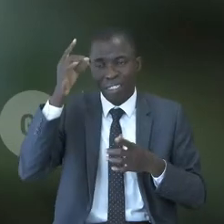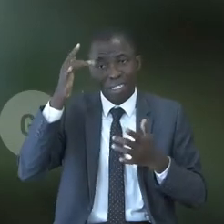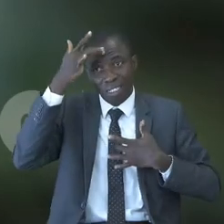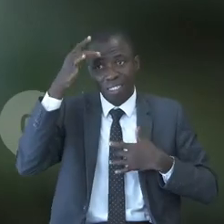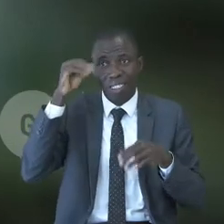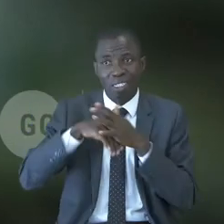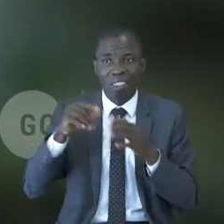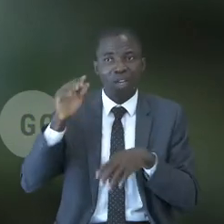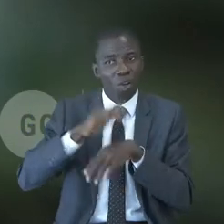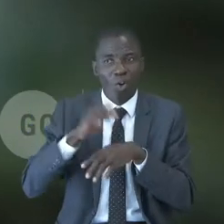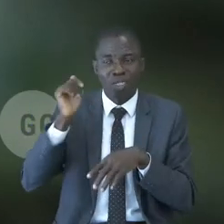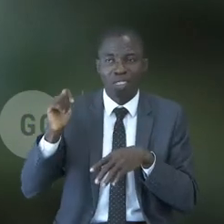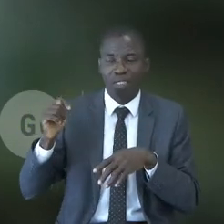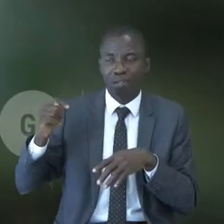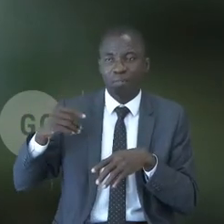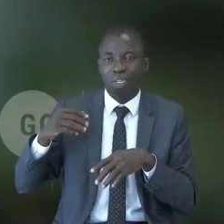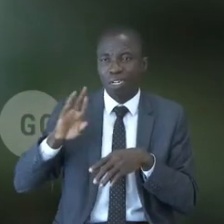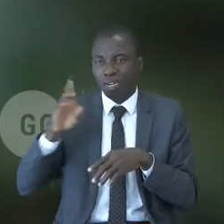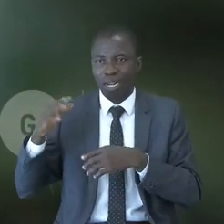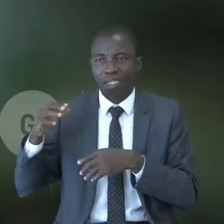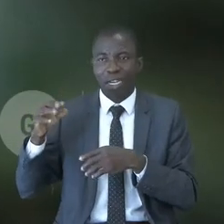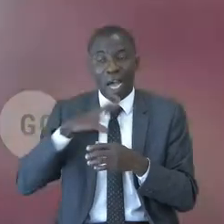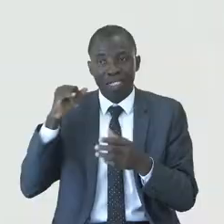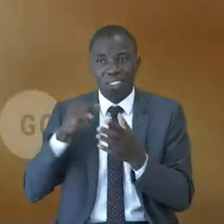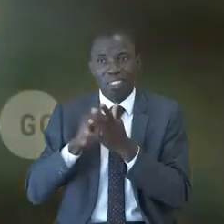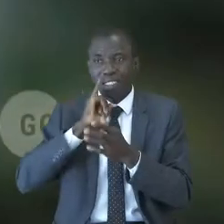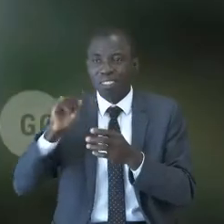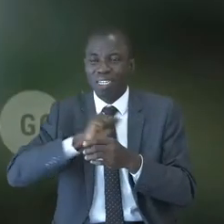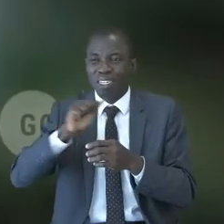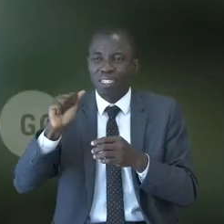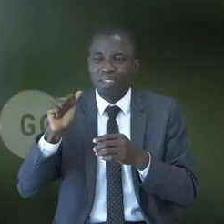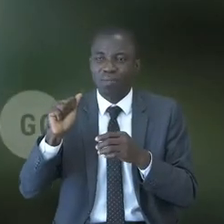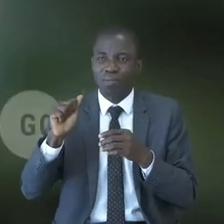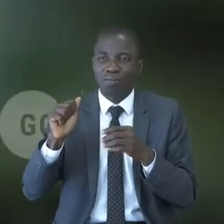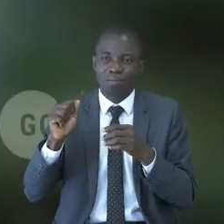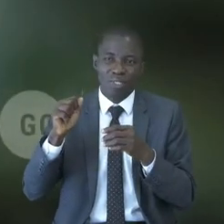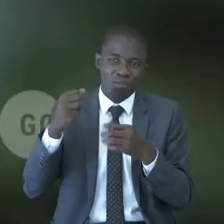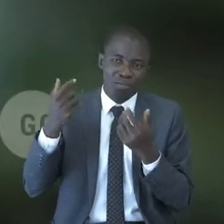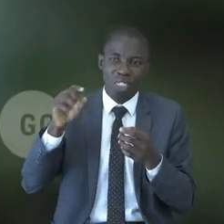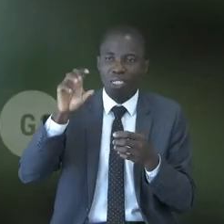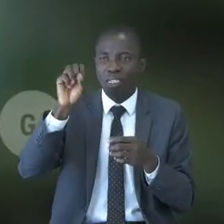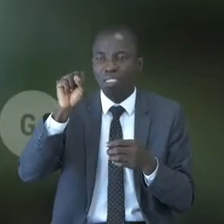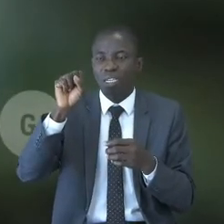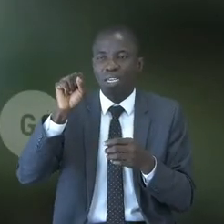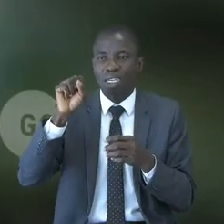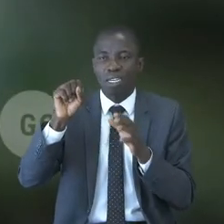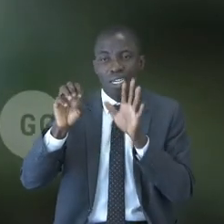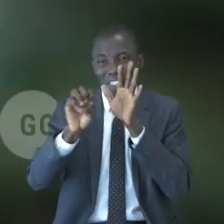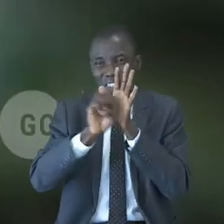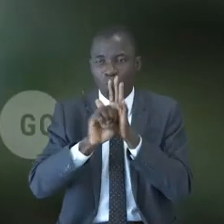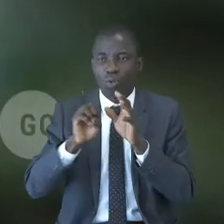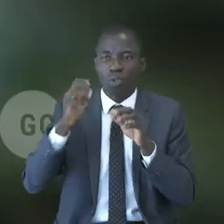it could be a signal to cancer of the breast. After laying hand on that part of the breast in a church